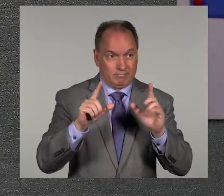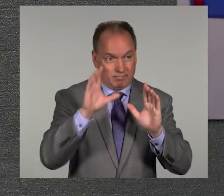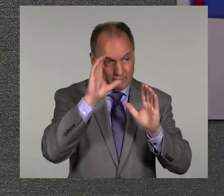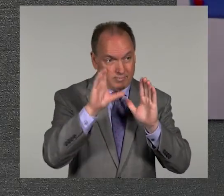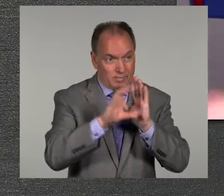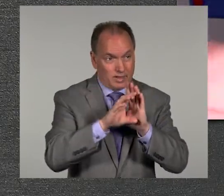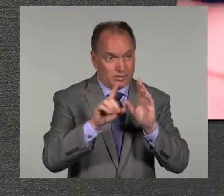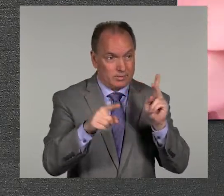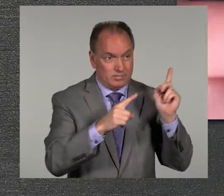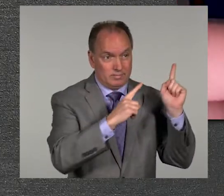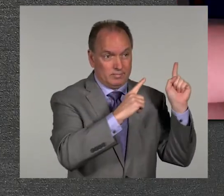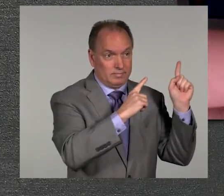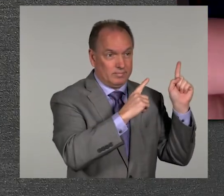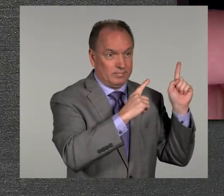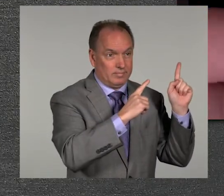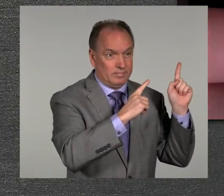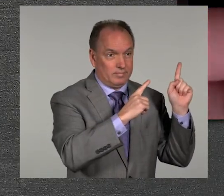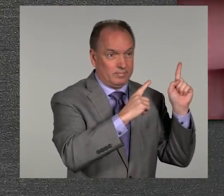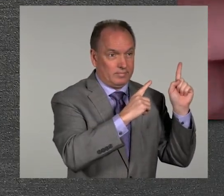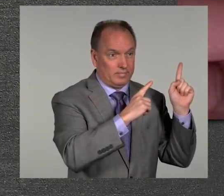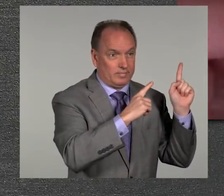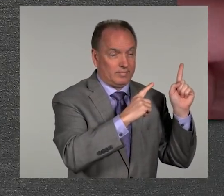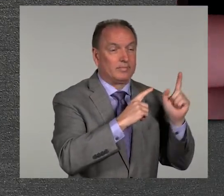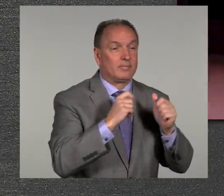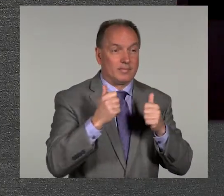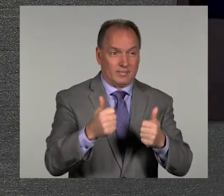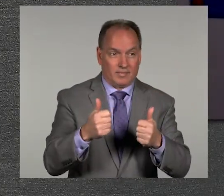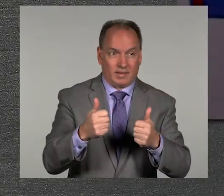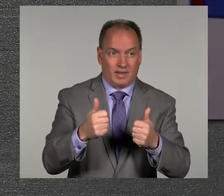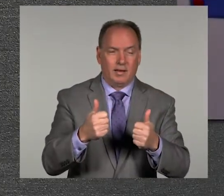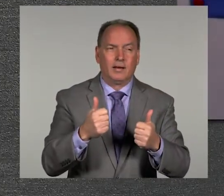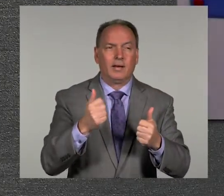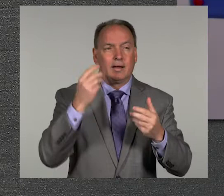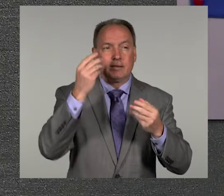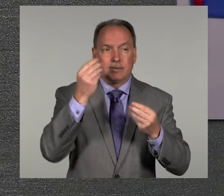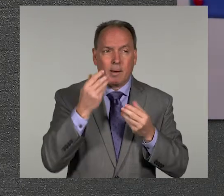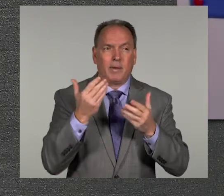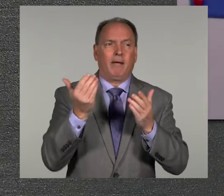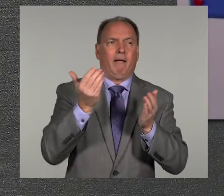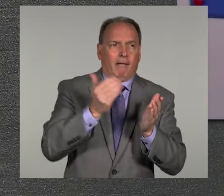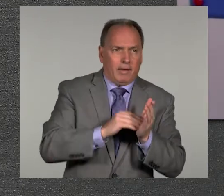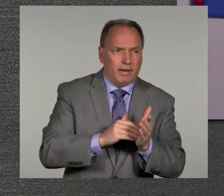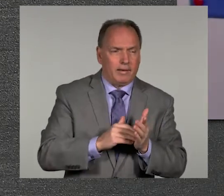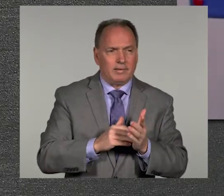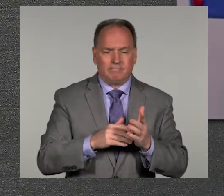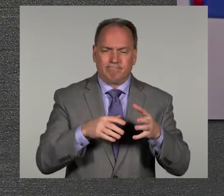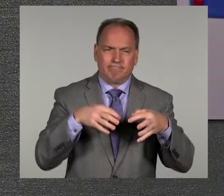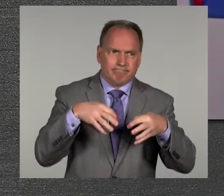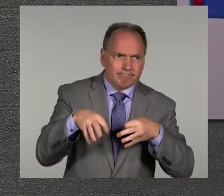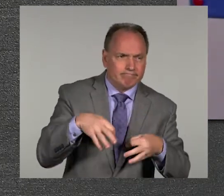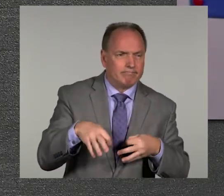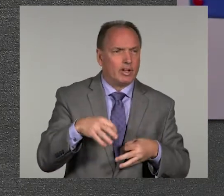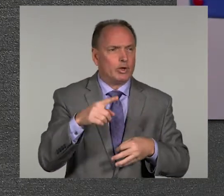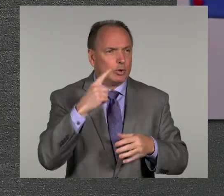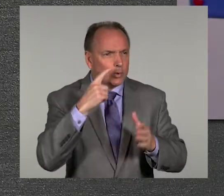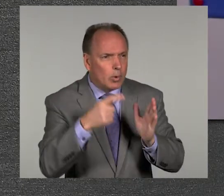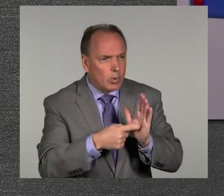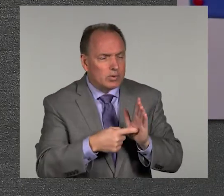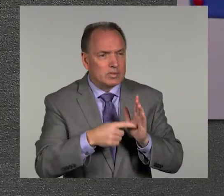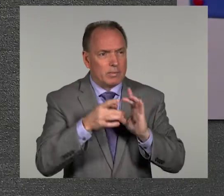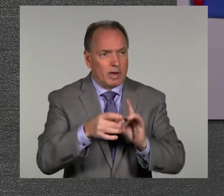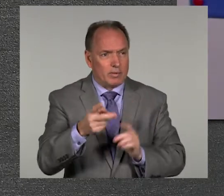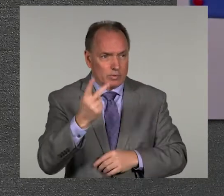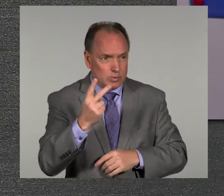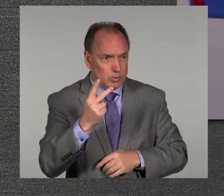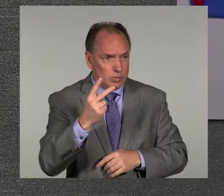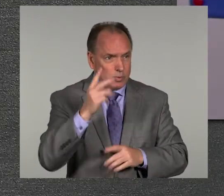And here is the second. All right, I want you to tell me some characteristics that you noticed about